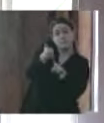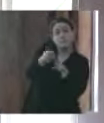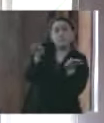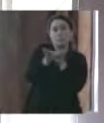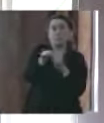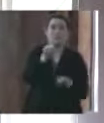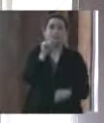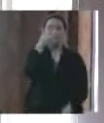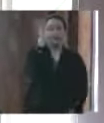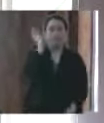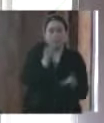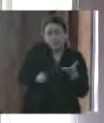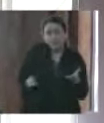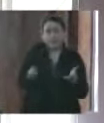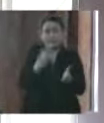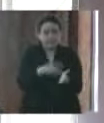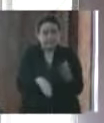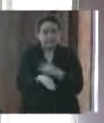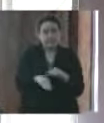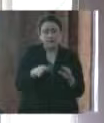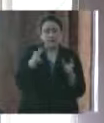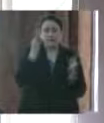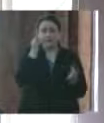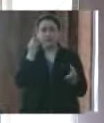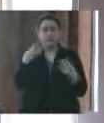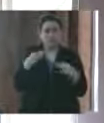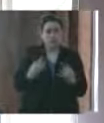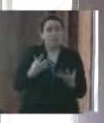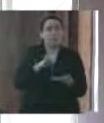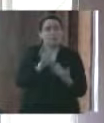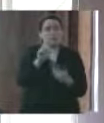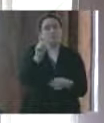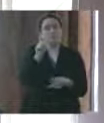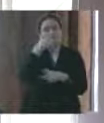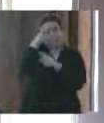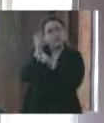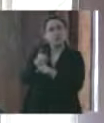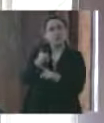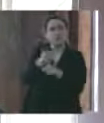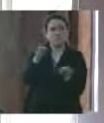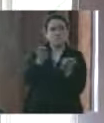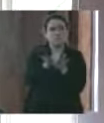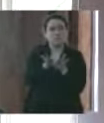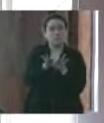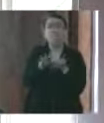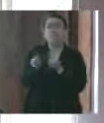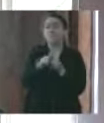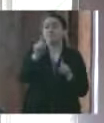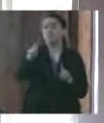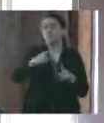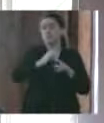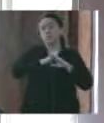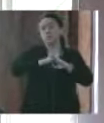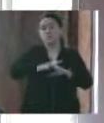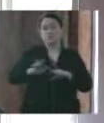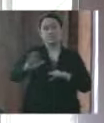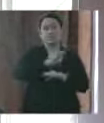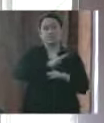to protect the habitat of wild tigers. And here, the private sector we've seen can play a very critical